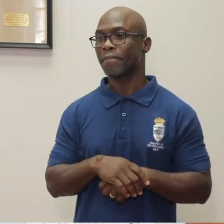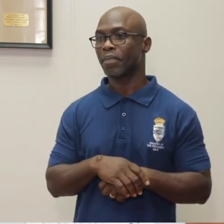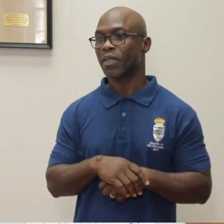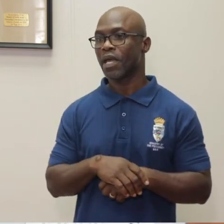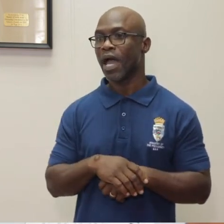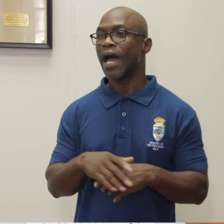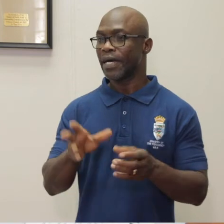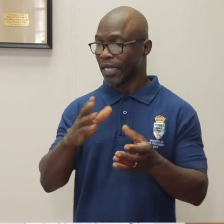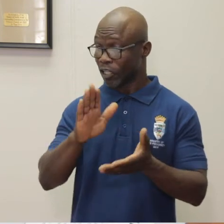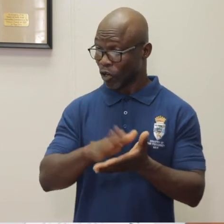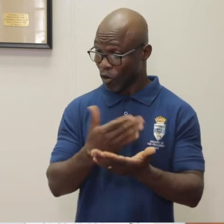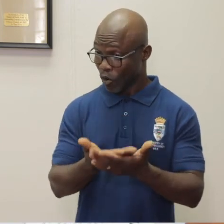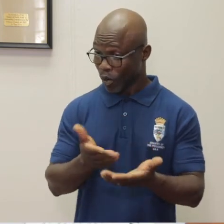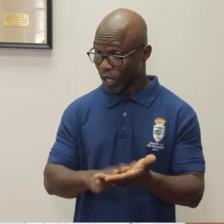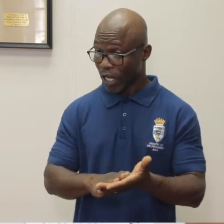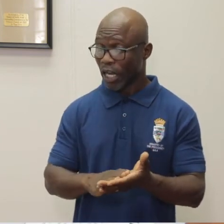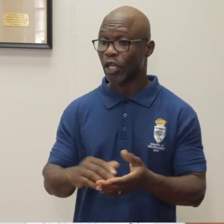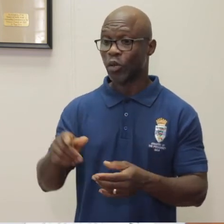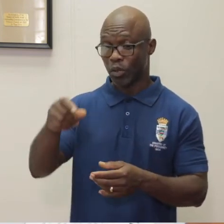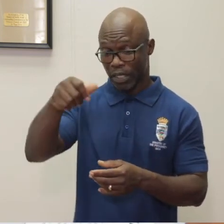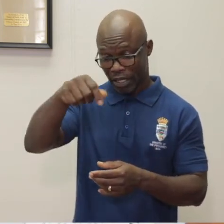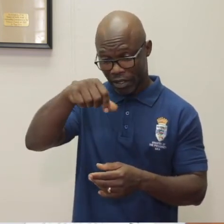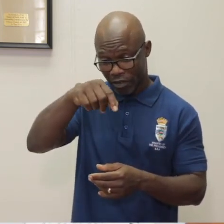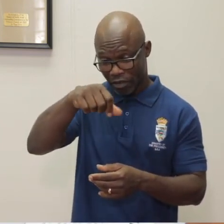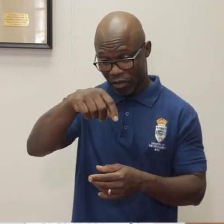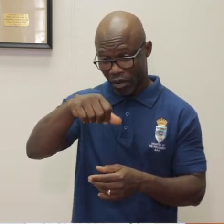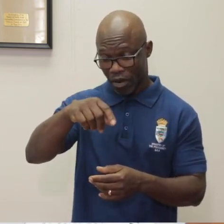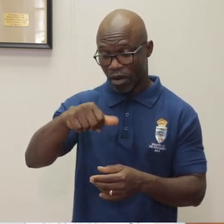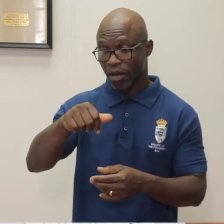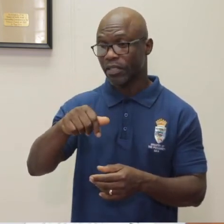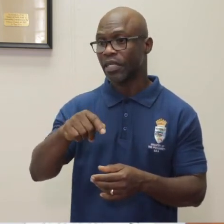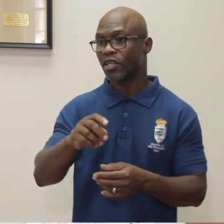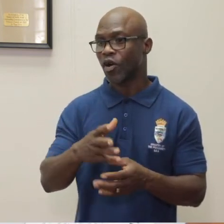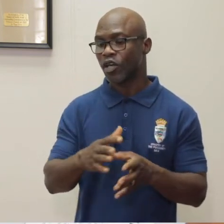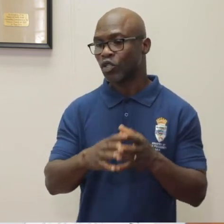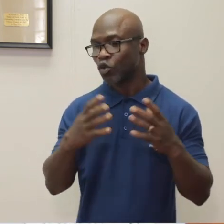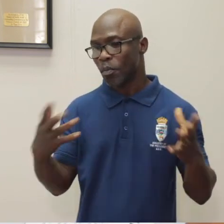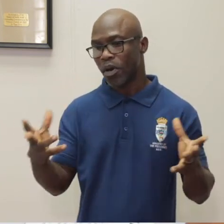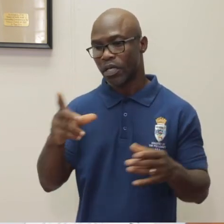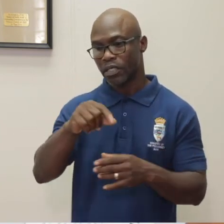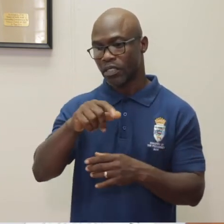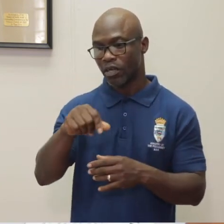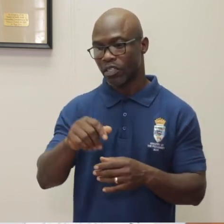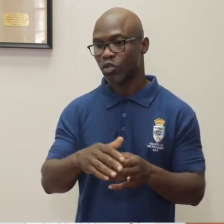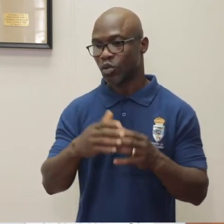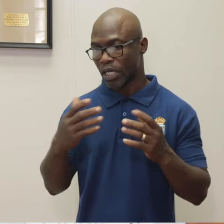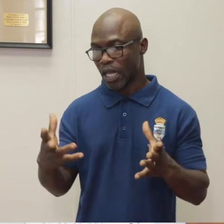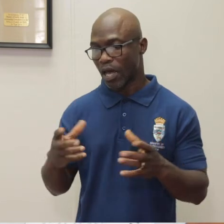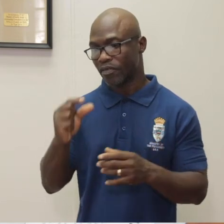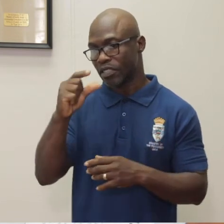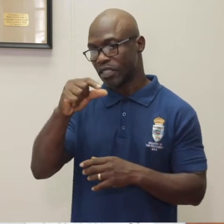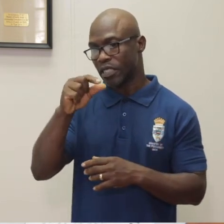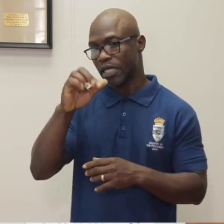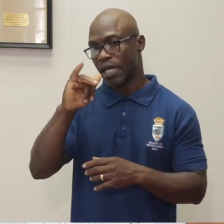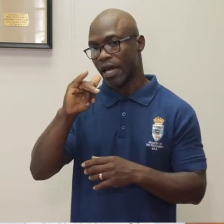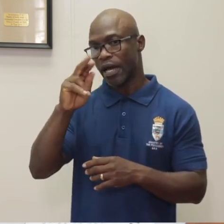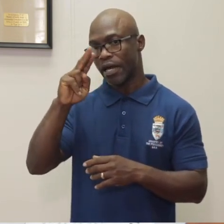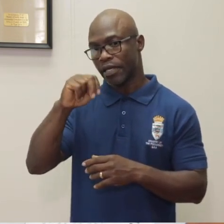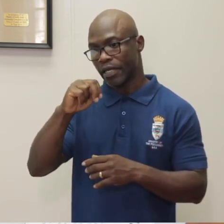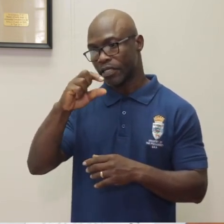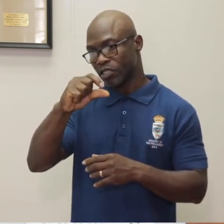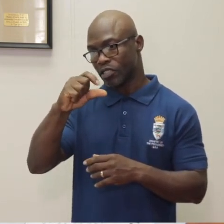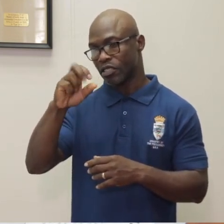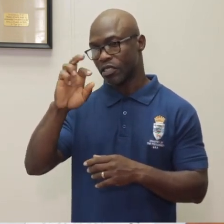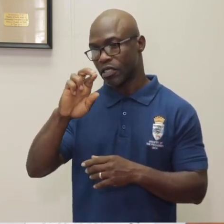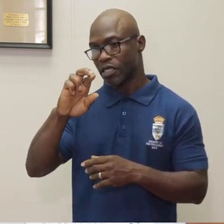to, overconsume salt, especially during this time. So we use a lot of ginger, garlic, fresh